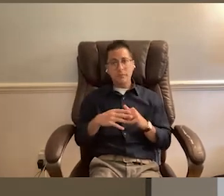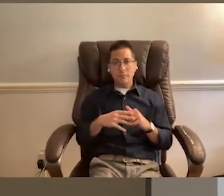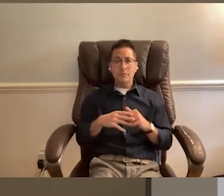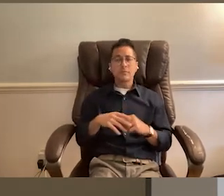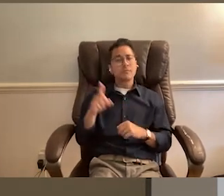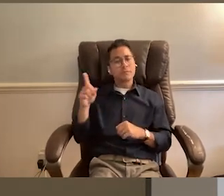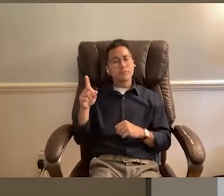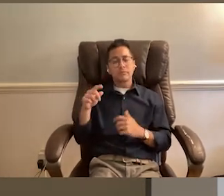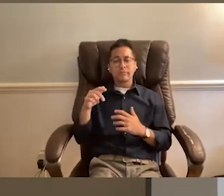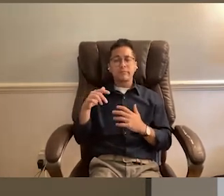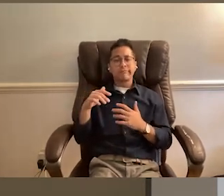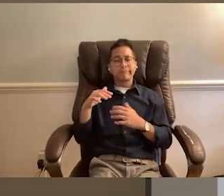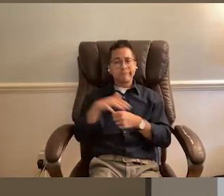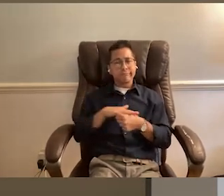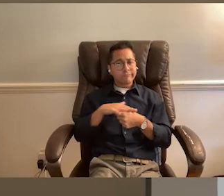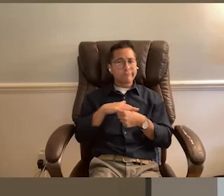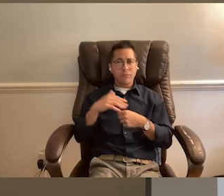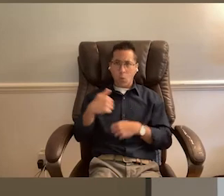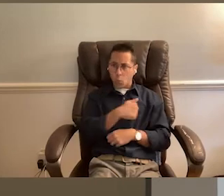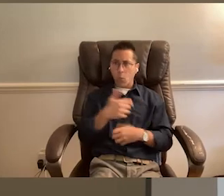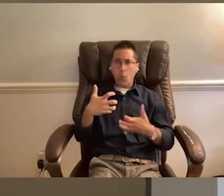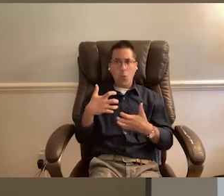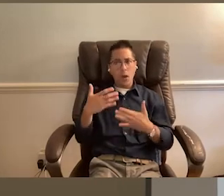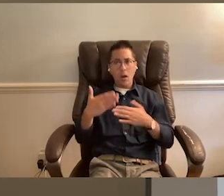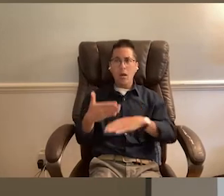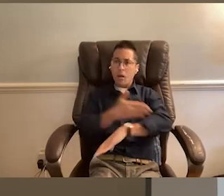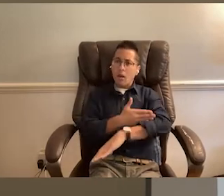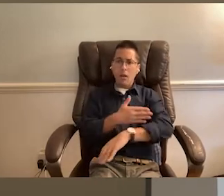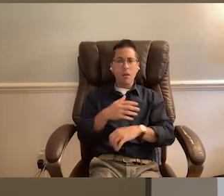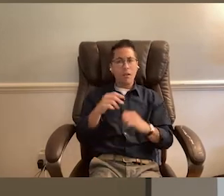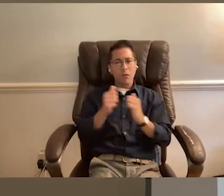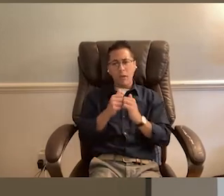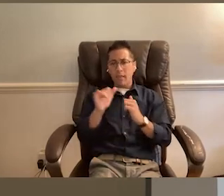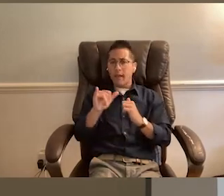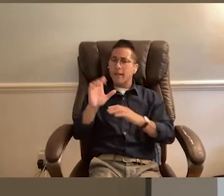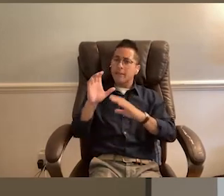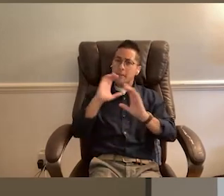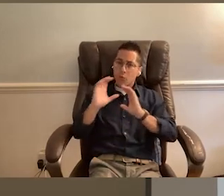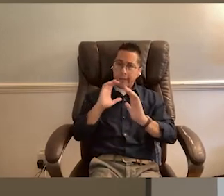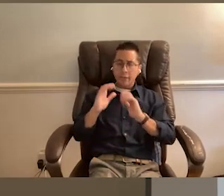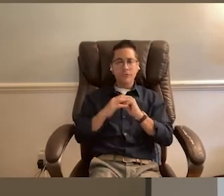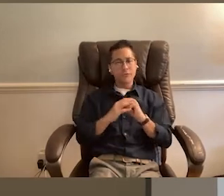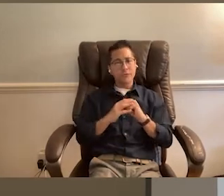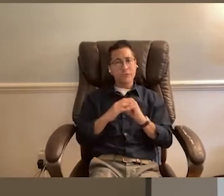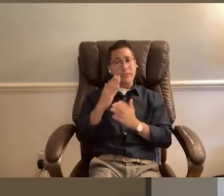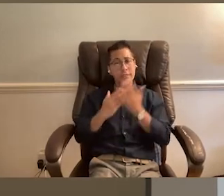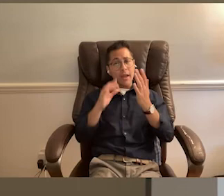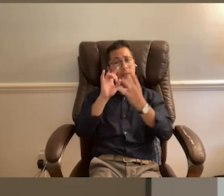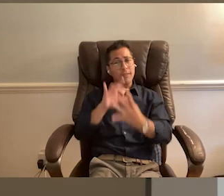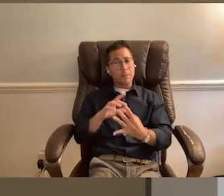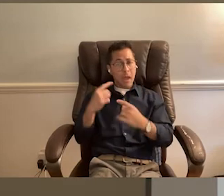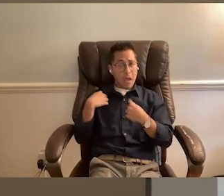until it's been a problem for a while. And I'm like, hey, how's it going? And they're like, awful. Then I solicit that feedback twice per